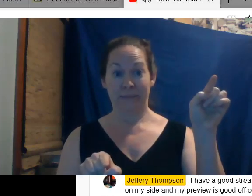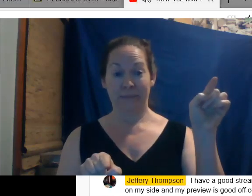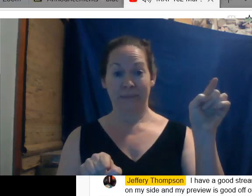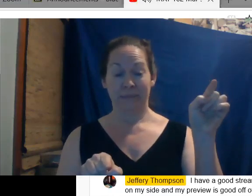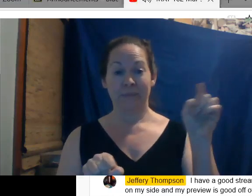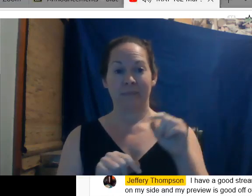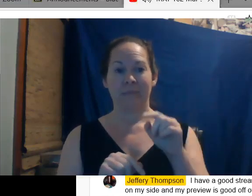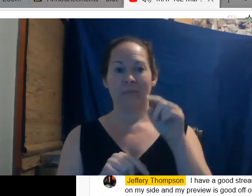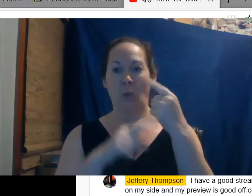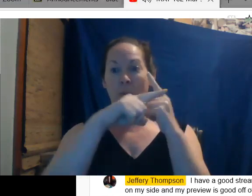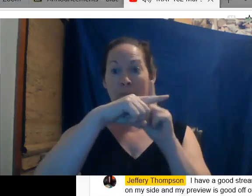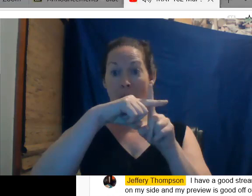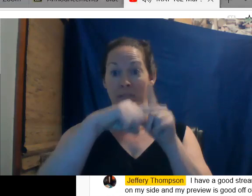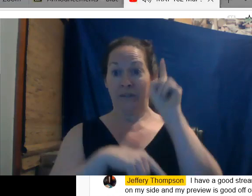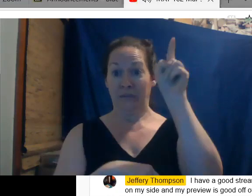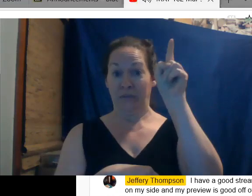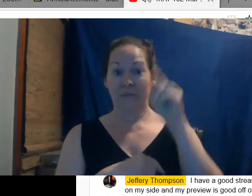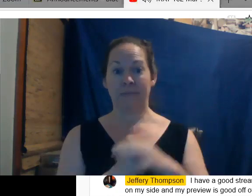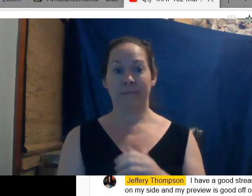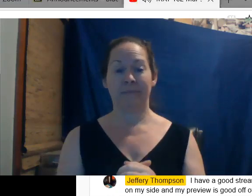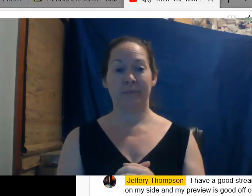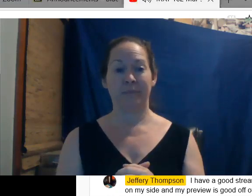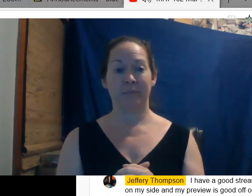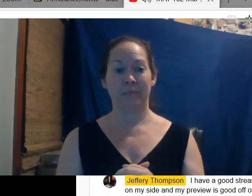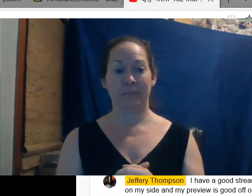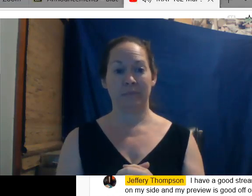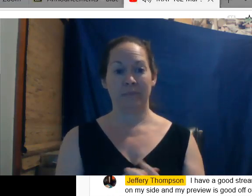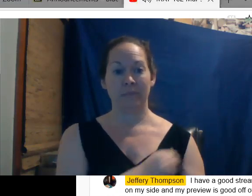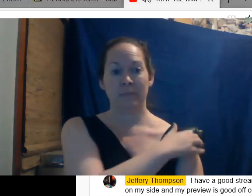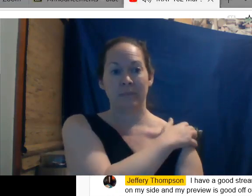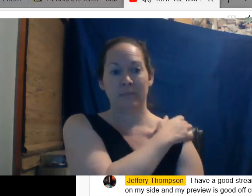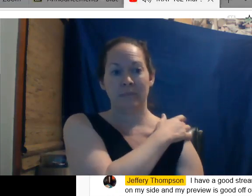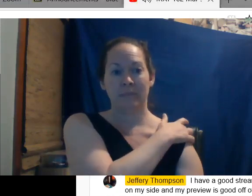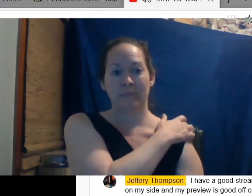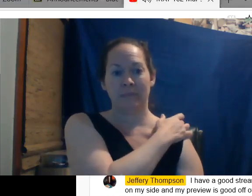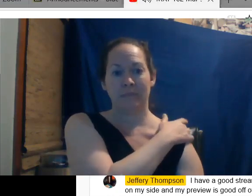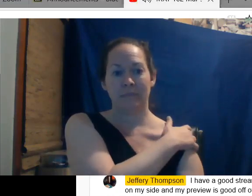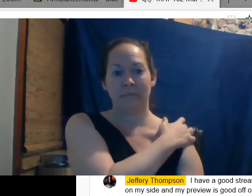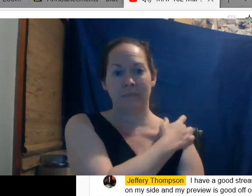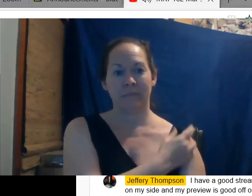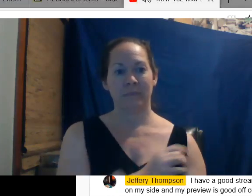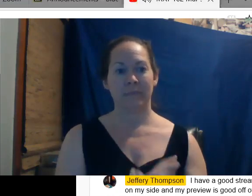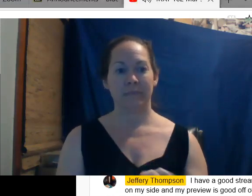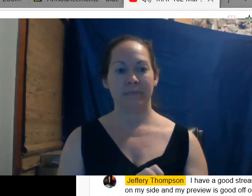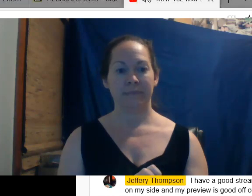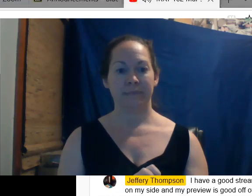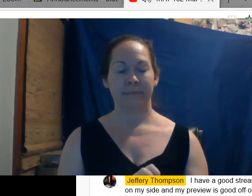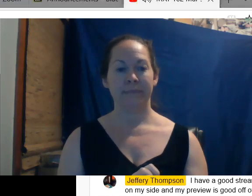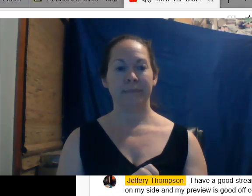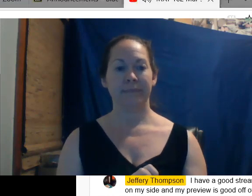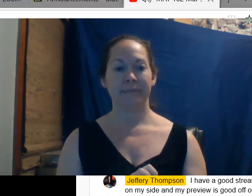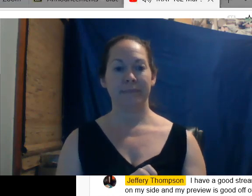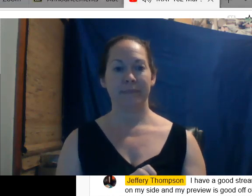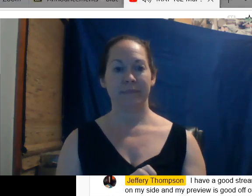positive, so that's going to give me a positive 3, because 3 divided by 1 is 3. And x